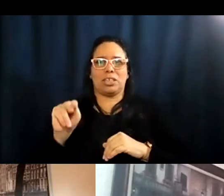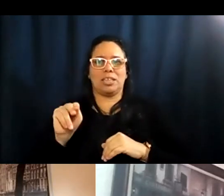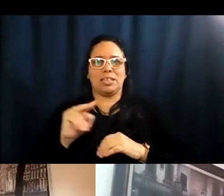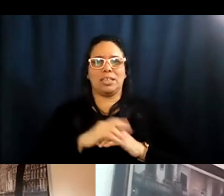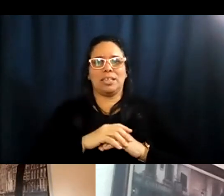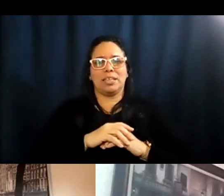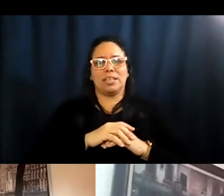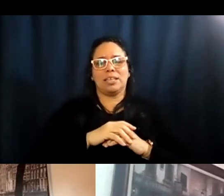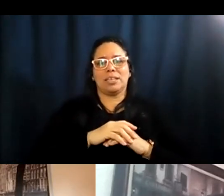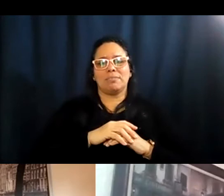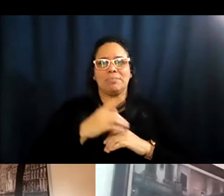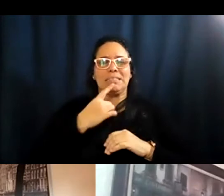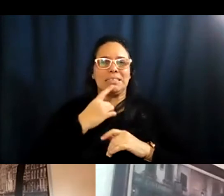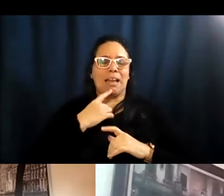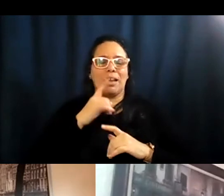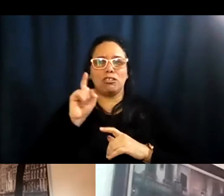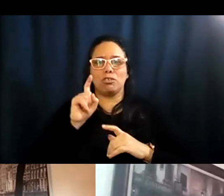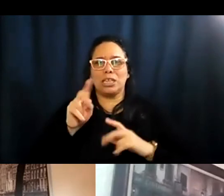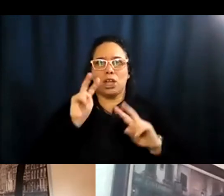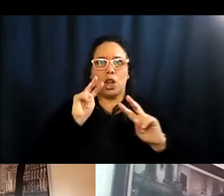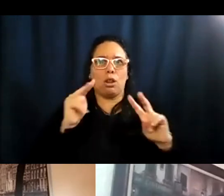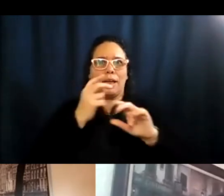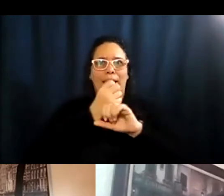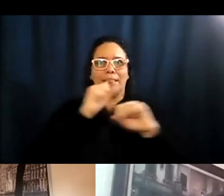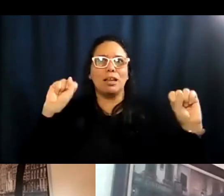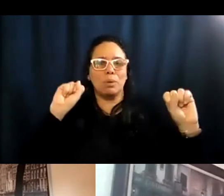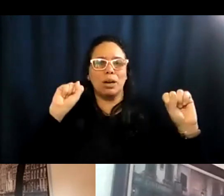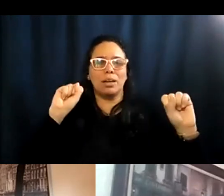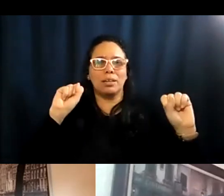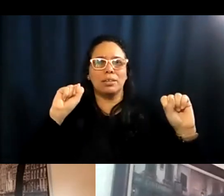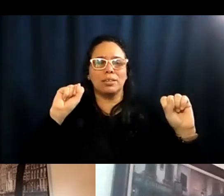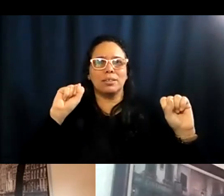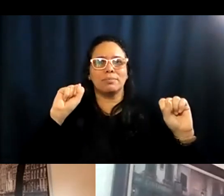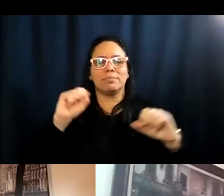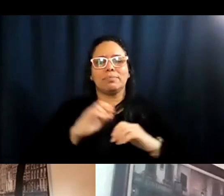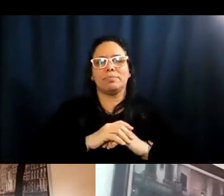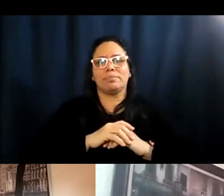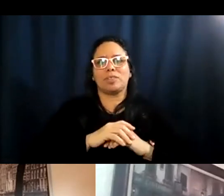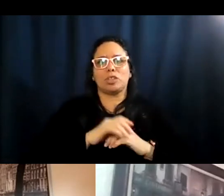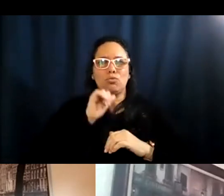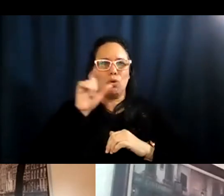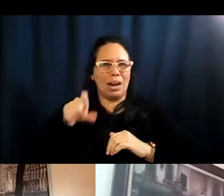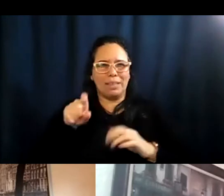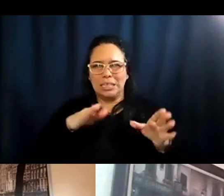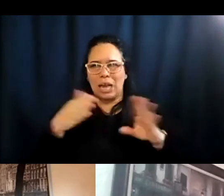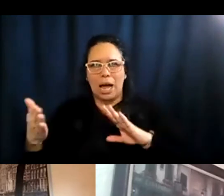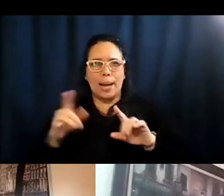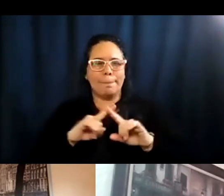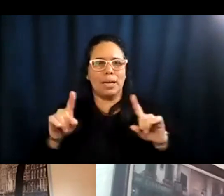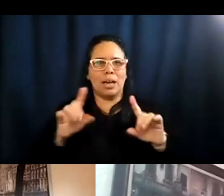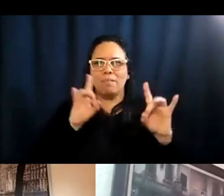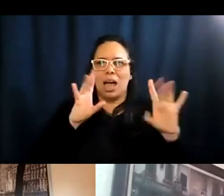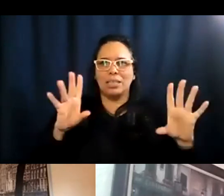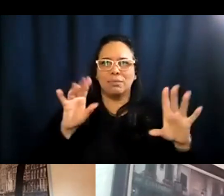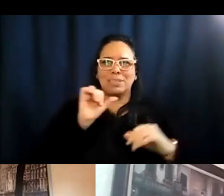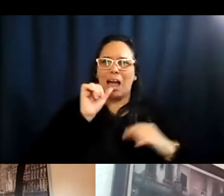Like, we don't have to necessarily die, but we have to become violent in a way where it's not hurting people,